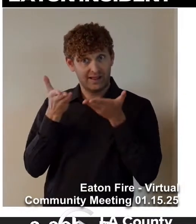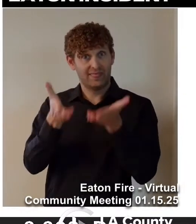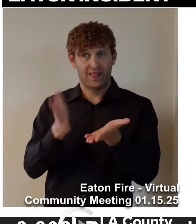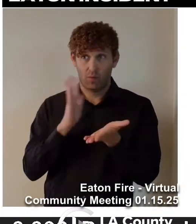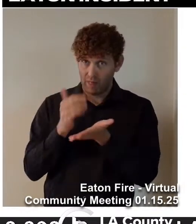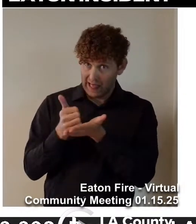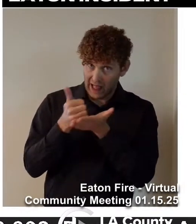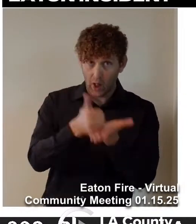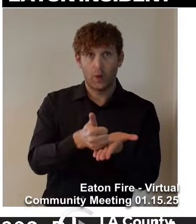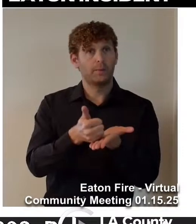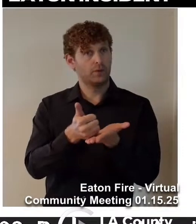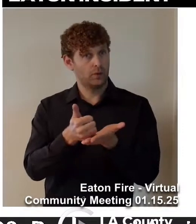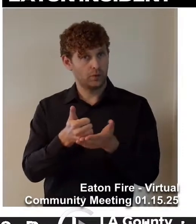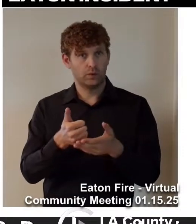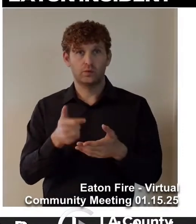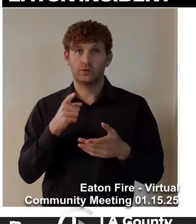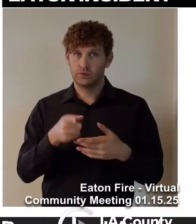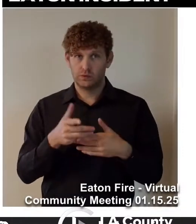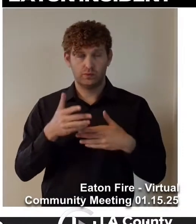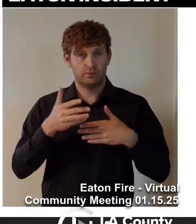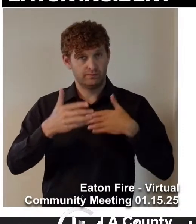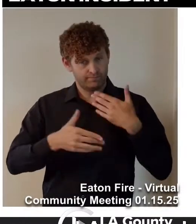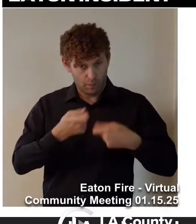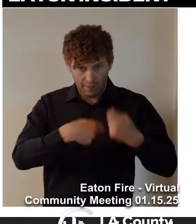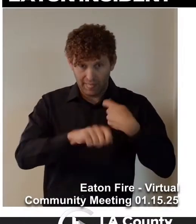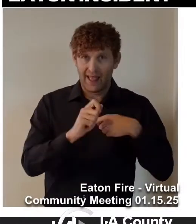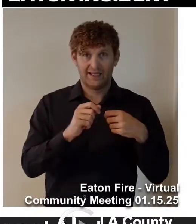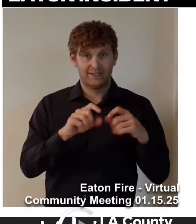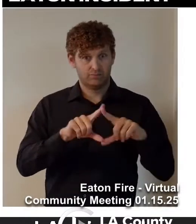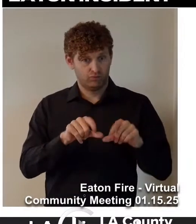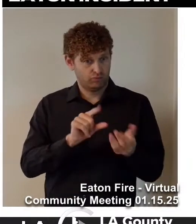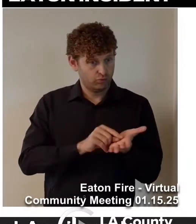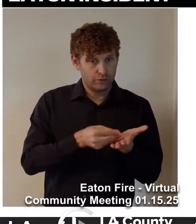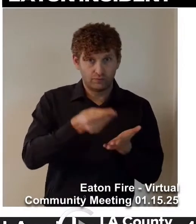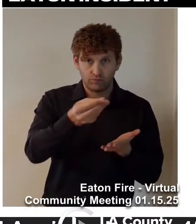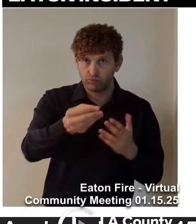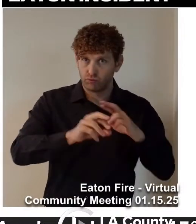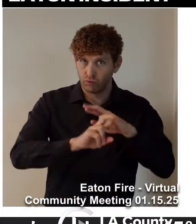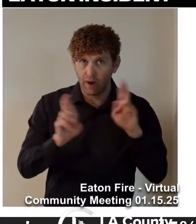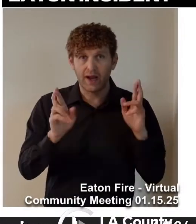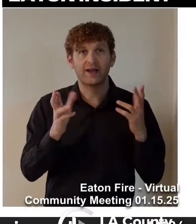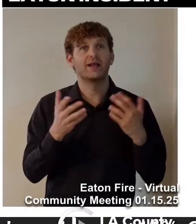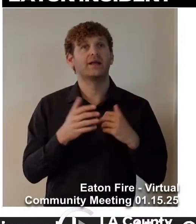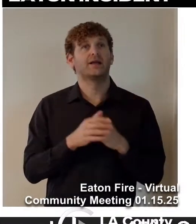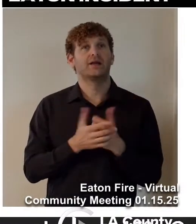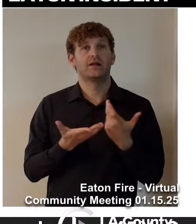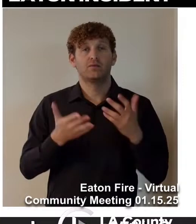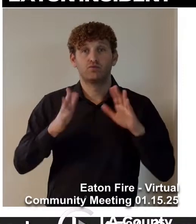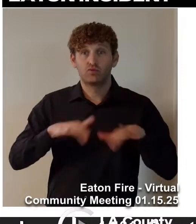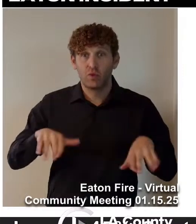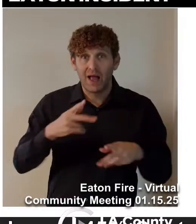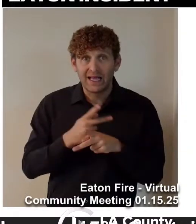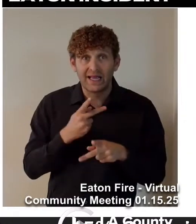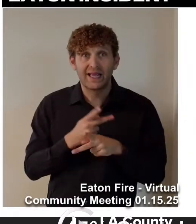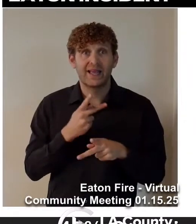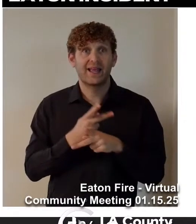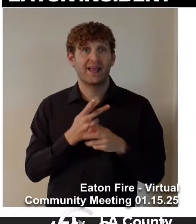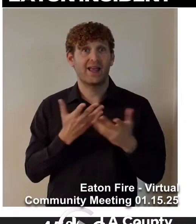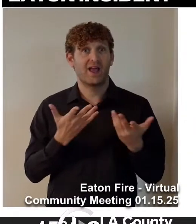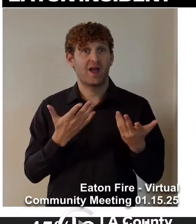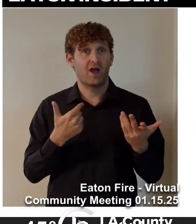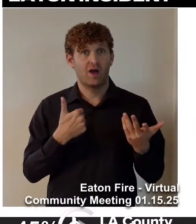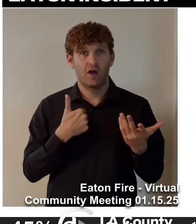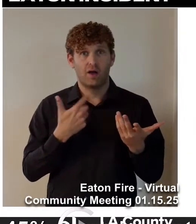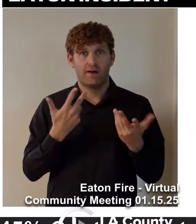ways and get you on track to replace a driver's license. There are child care services there that can help talk to you about how to help a child